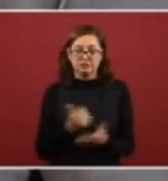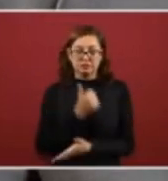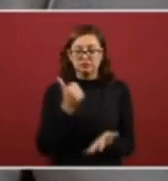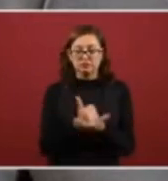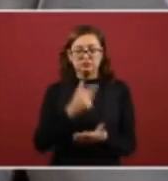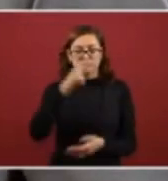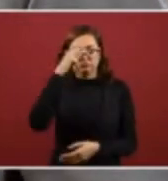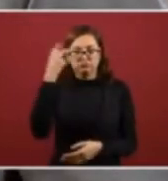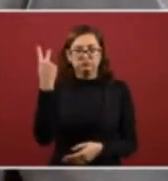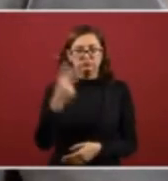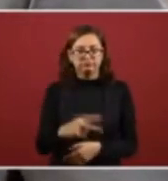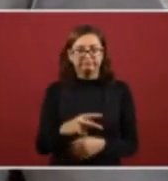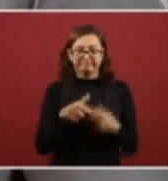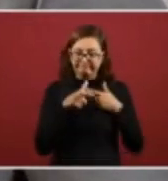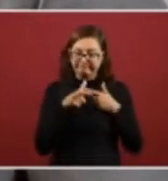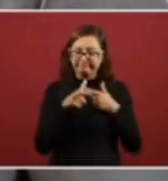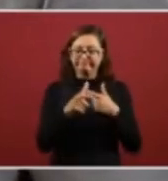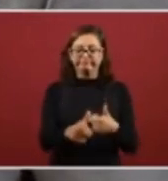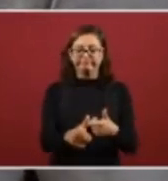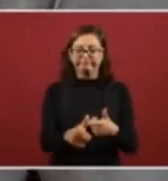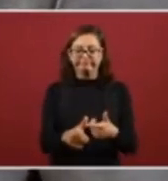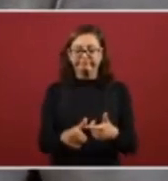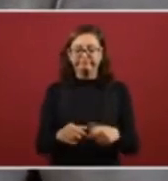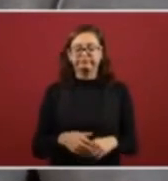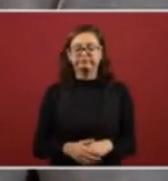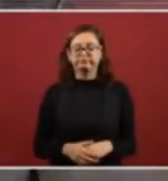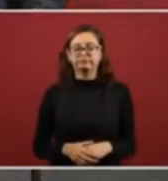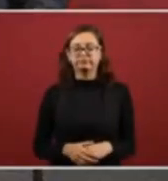the city. And in that case,